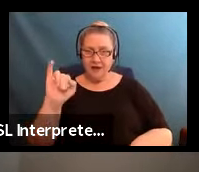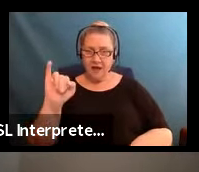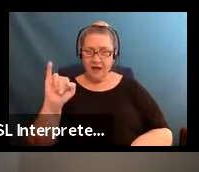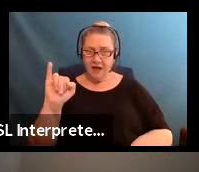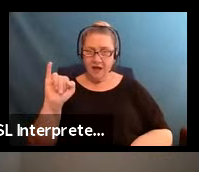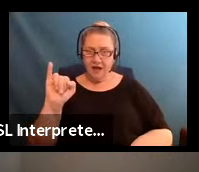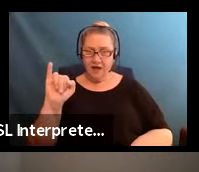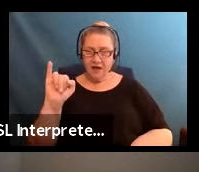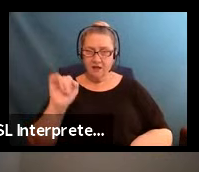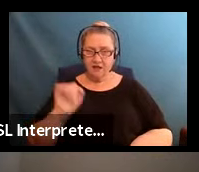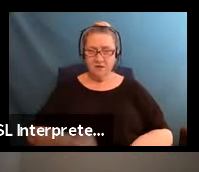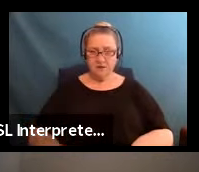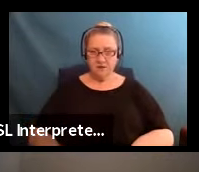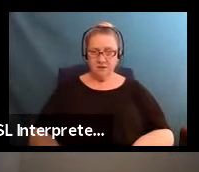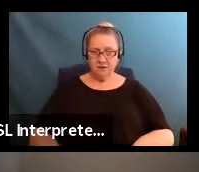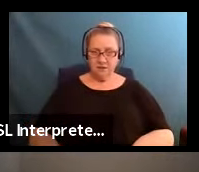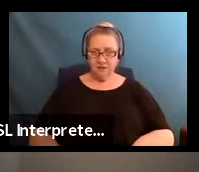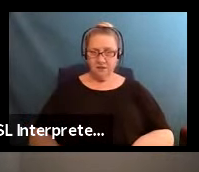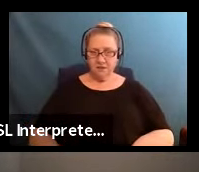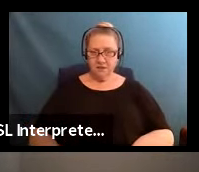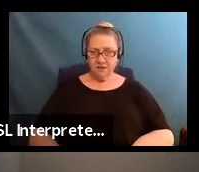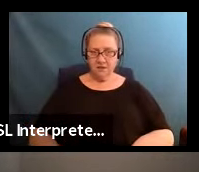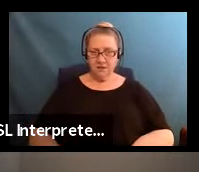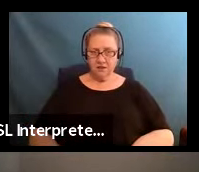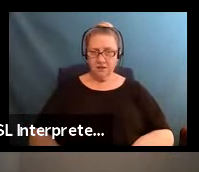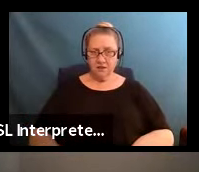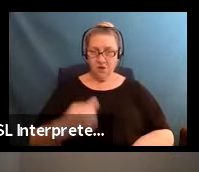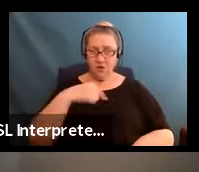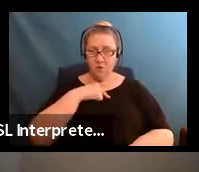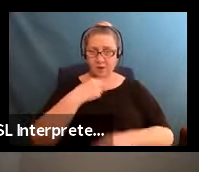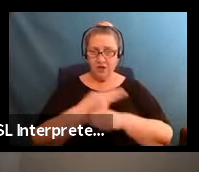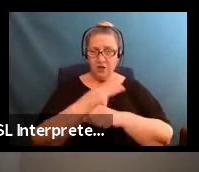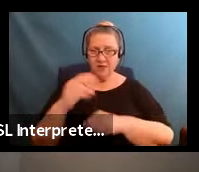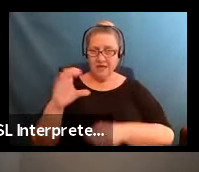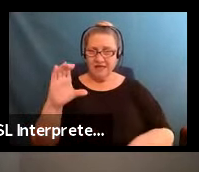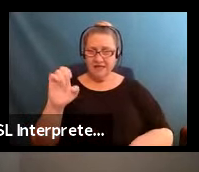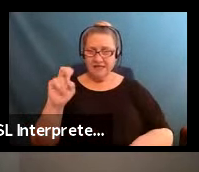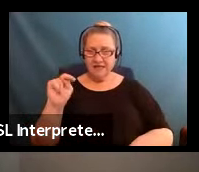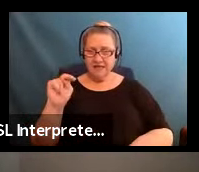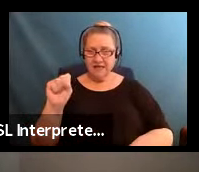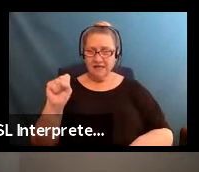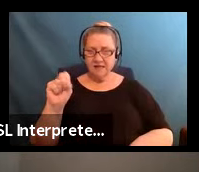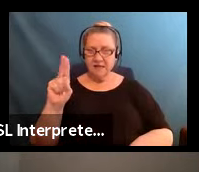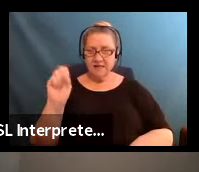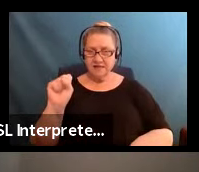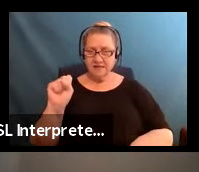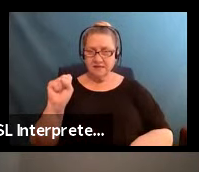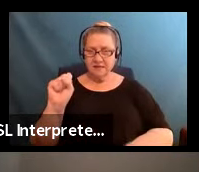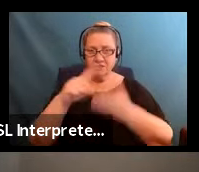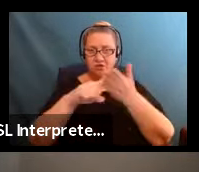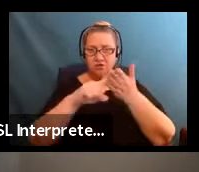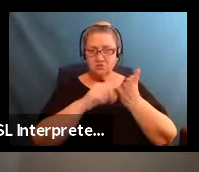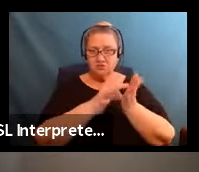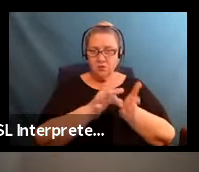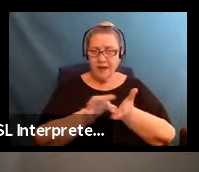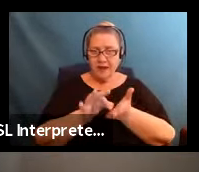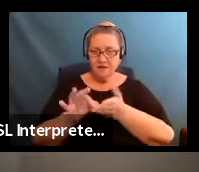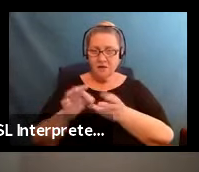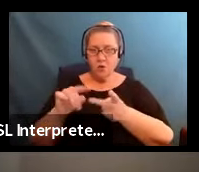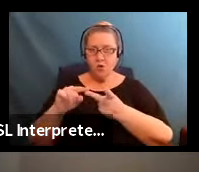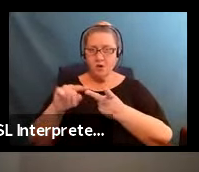using are we using census tracts or are we using zip codes when we are talking